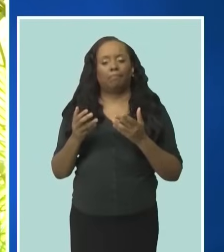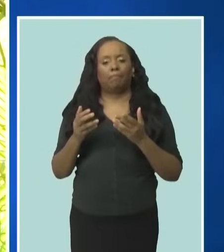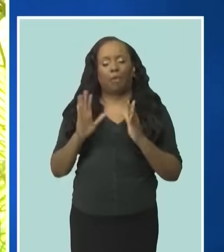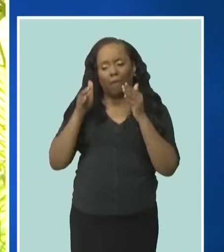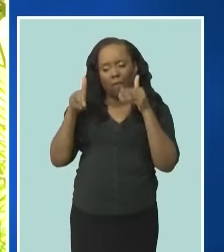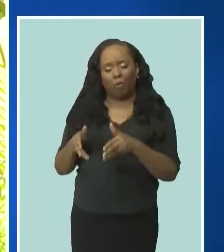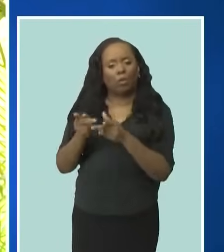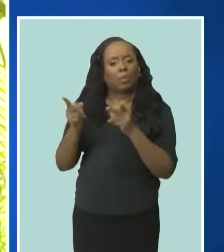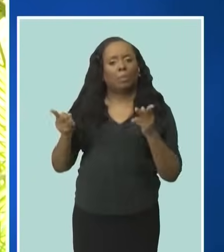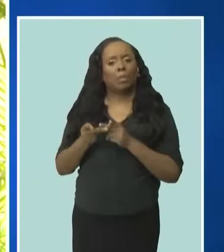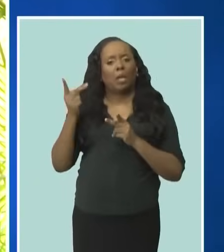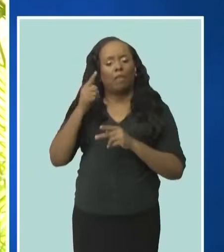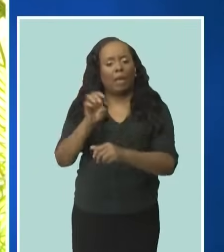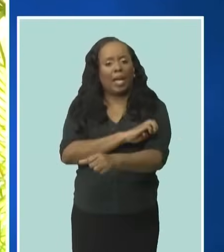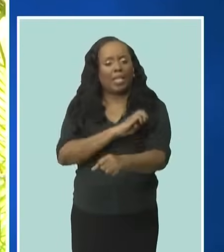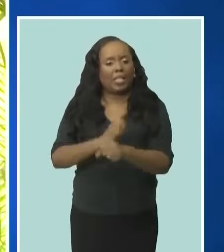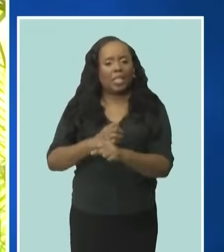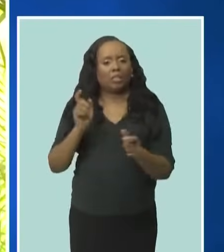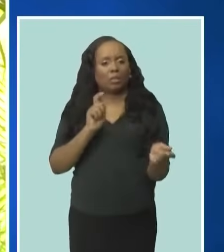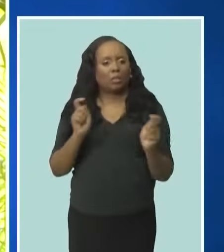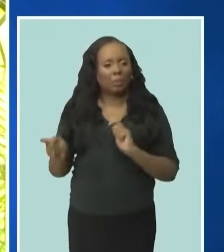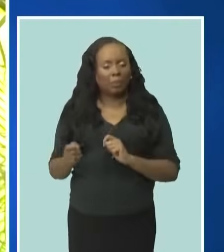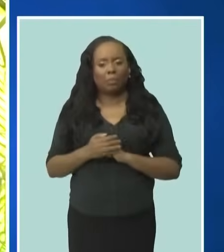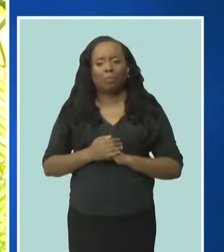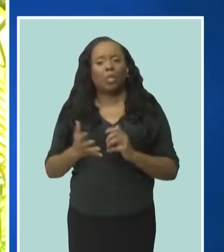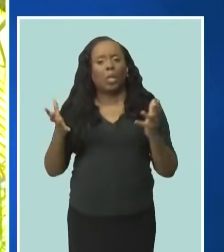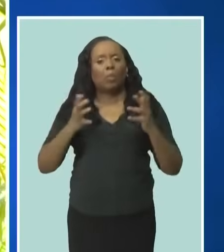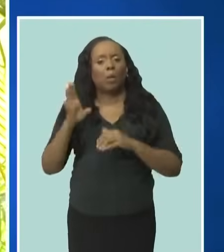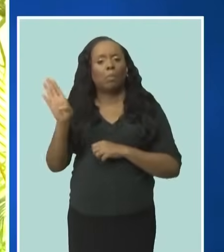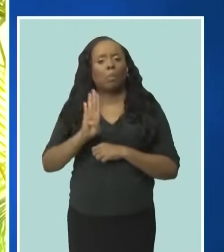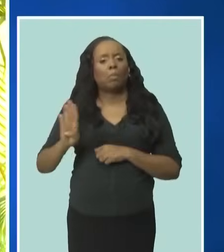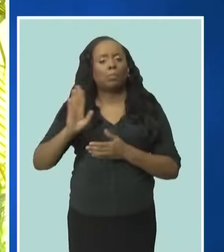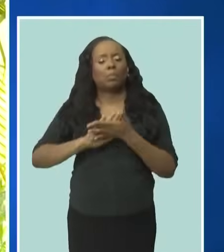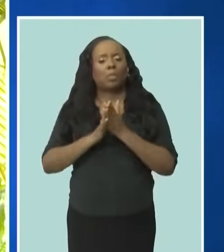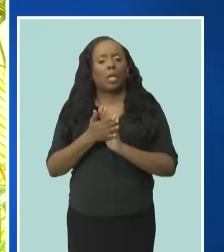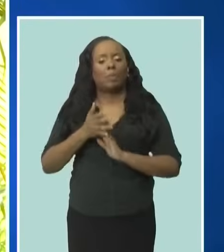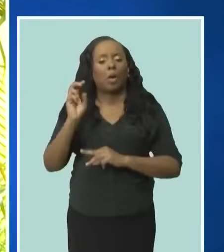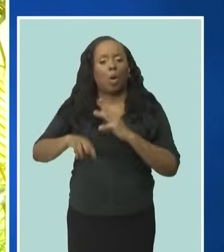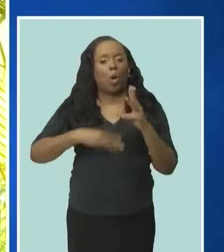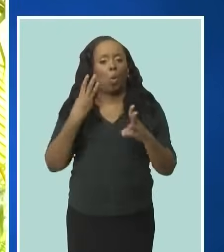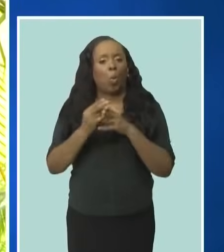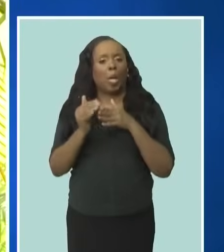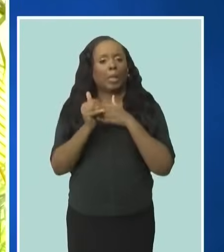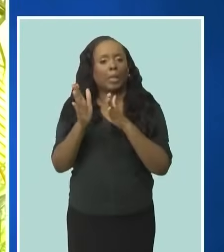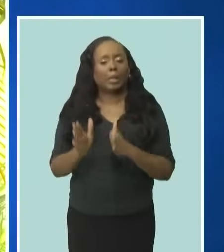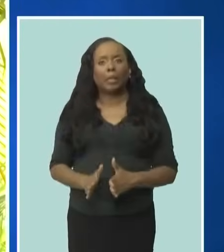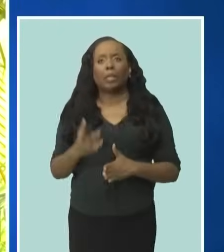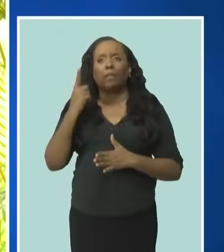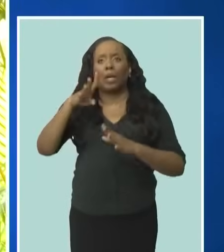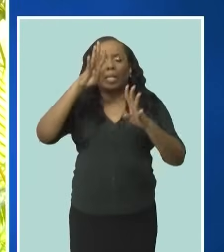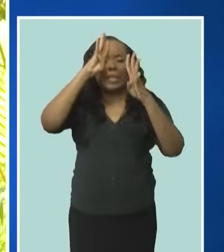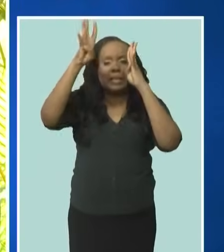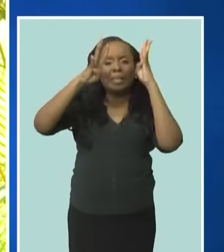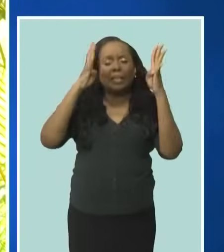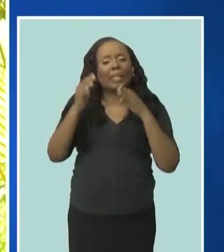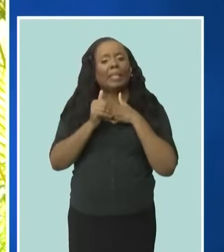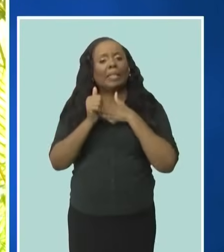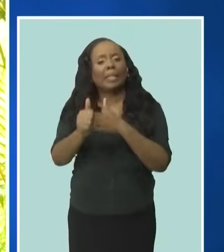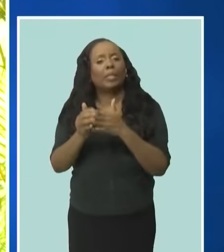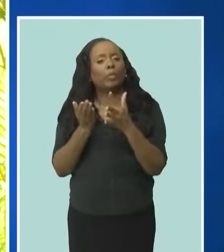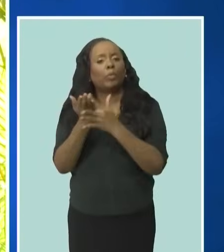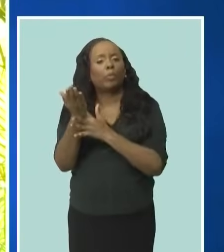energy transformation in order for Barbados to become that global leader as well in energy transition innovation led by our